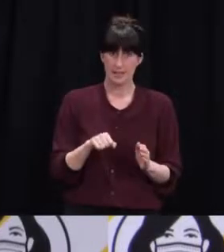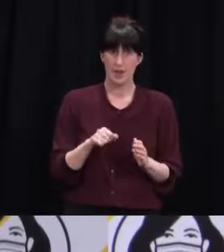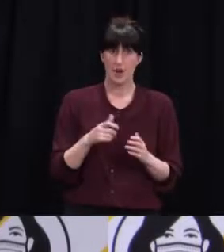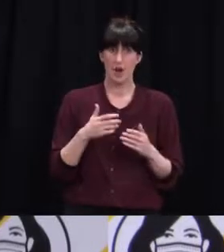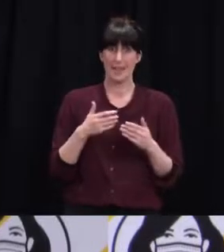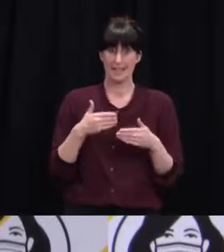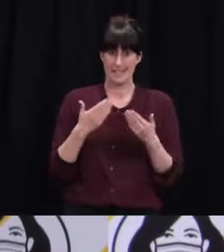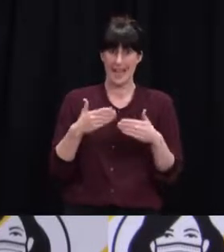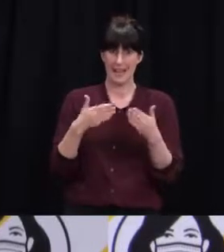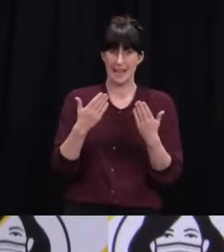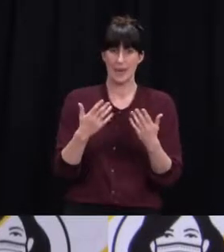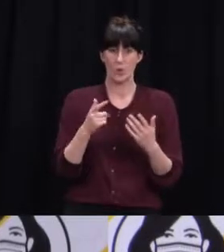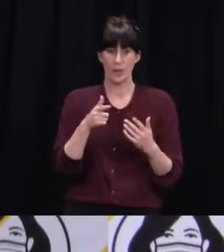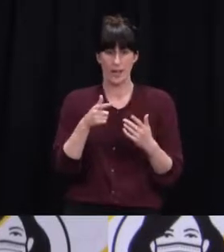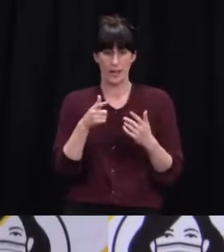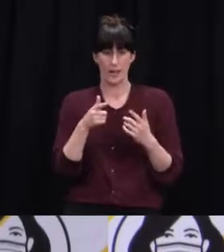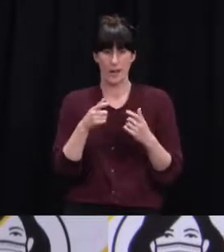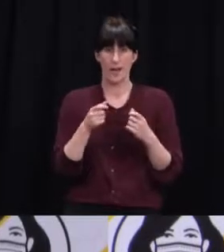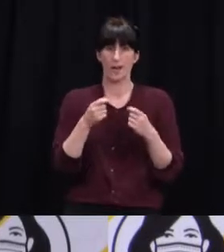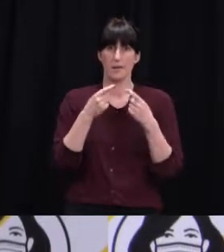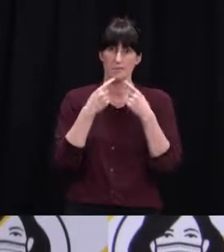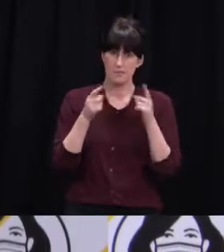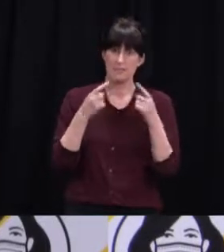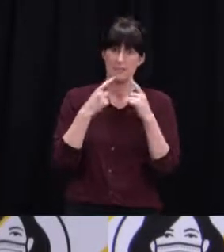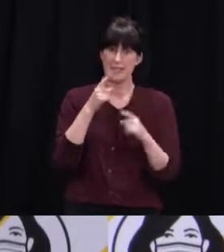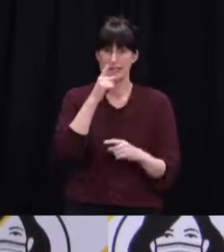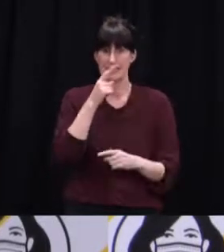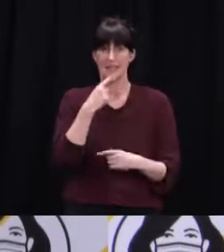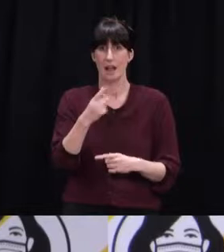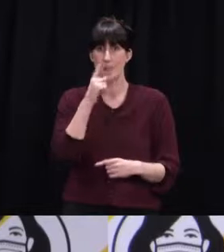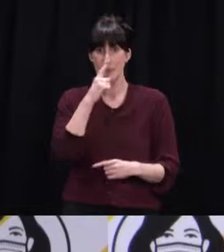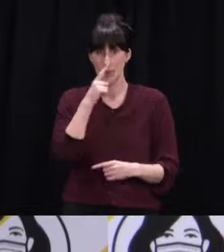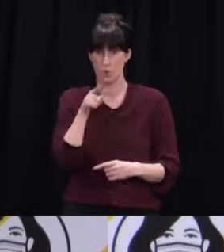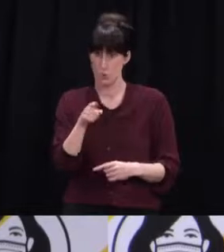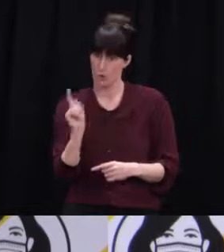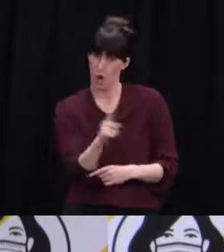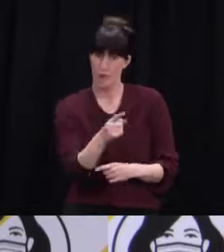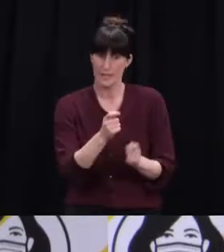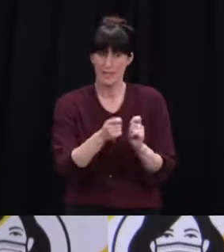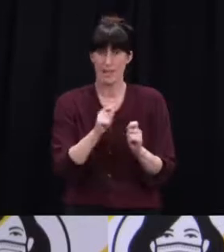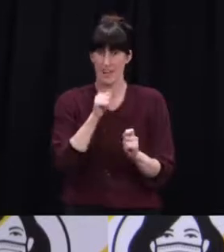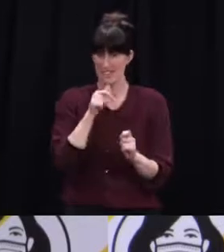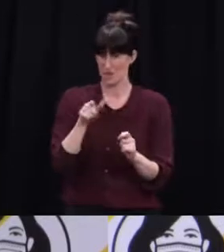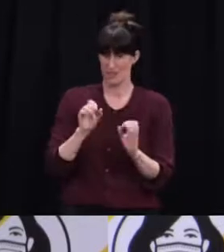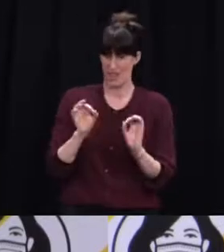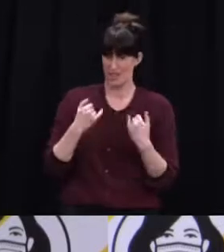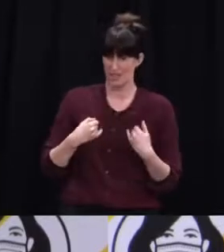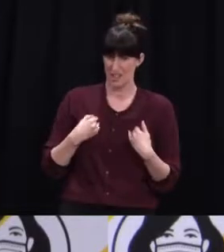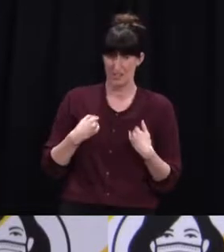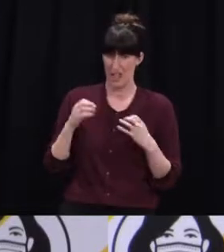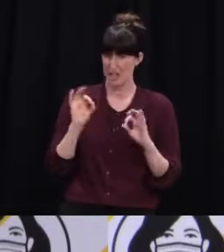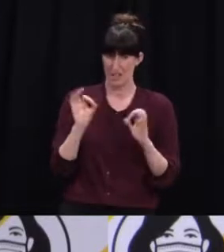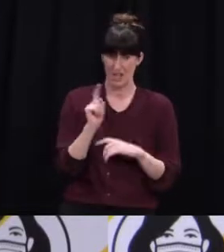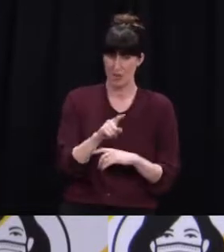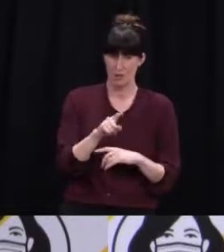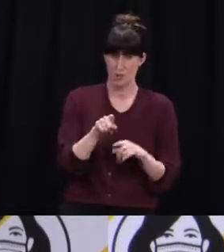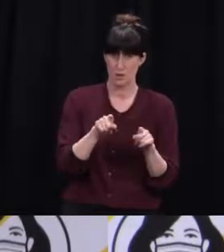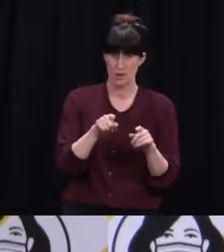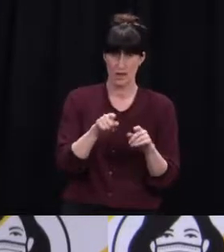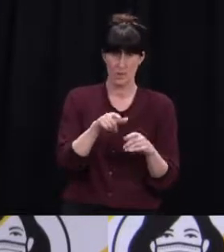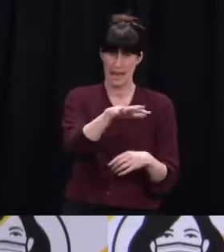right from the start was very clear on a daily basis about who it was we needed to be tested, and asking those who didn't need to be tested not to